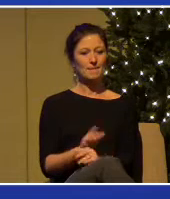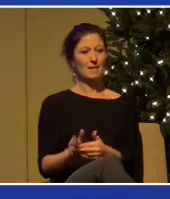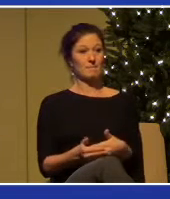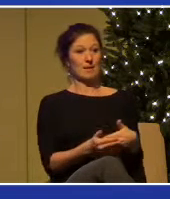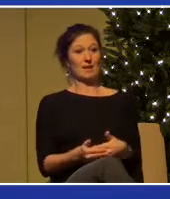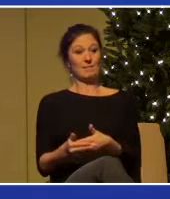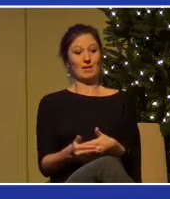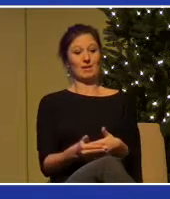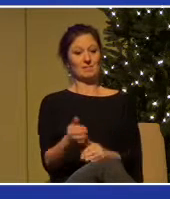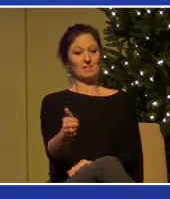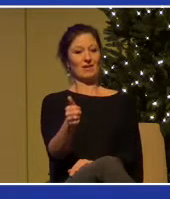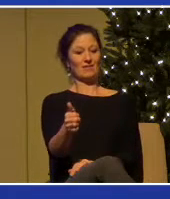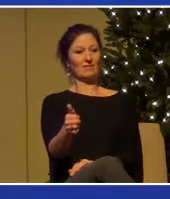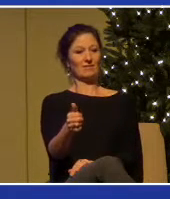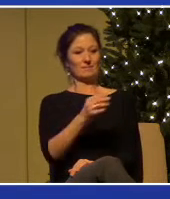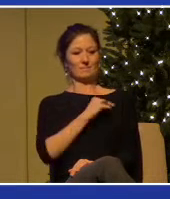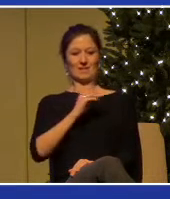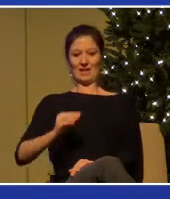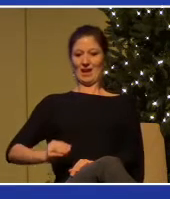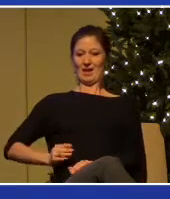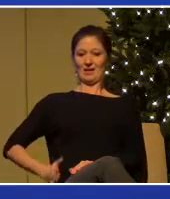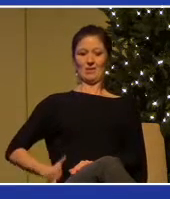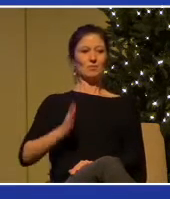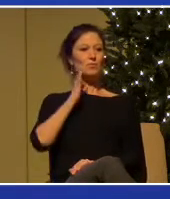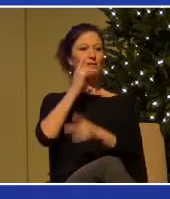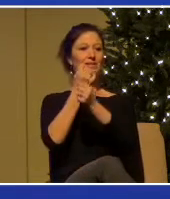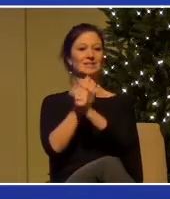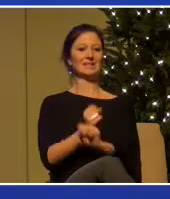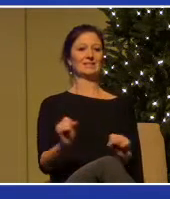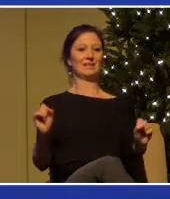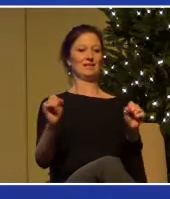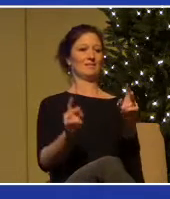He would save His people from their sins.